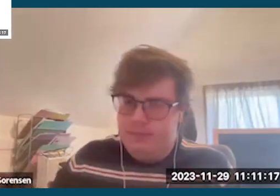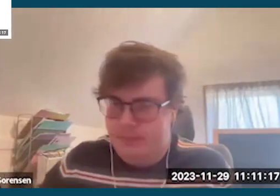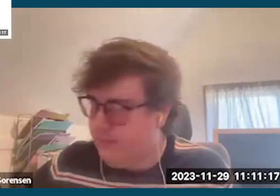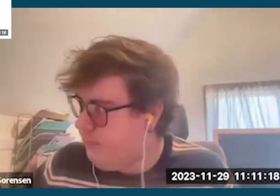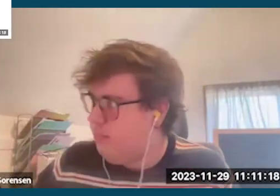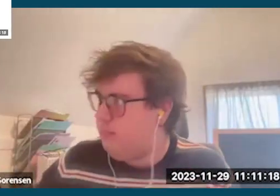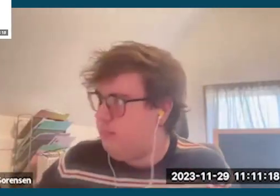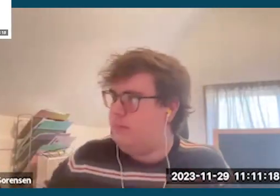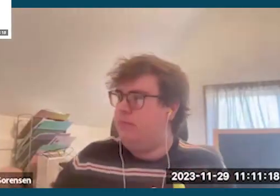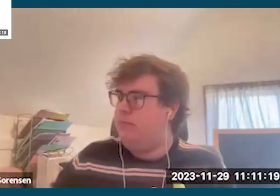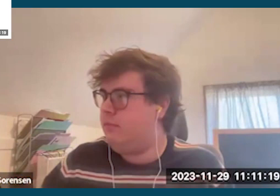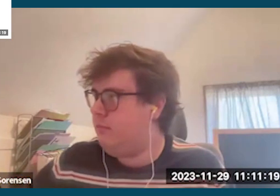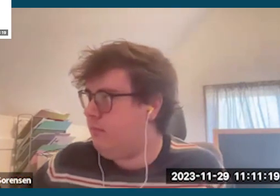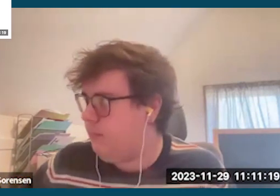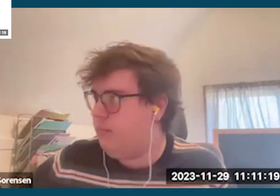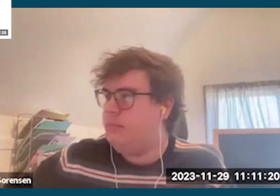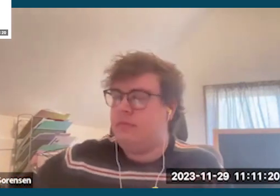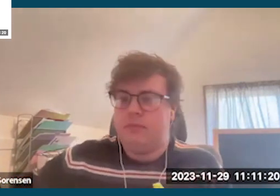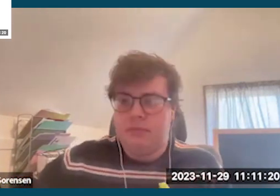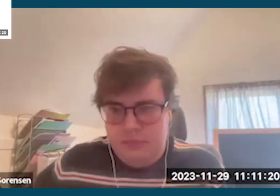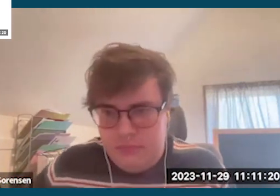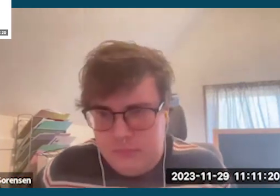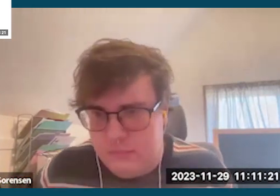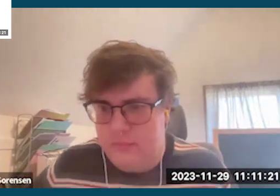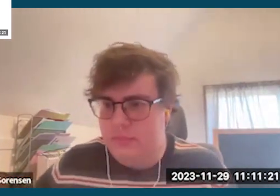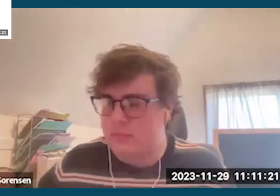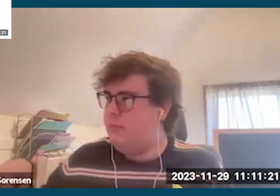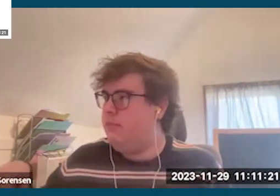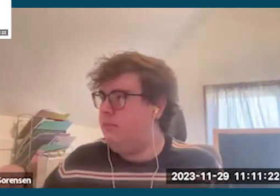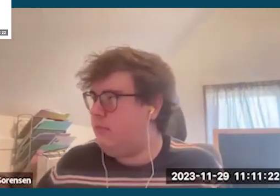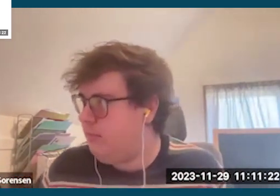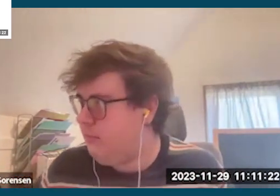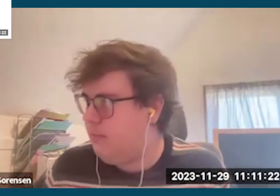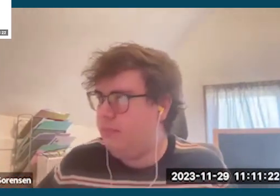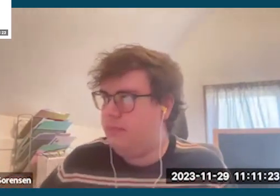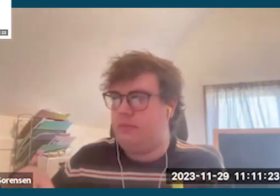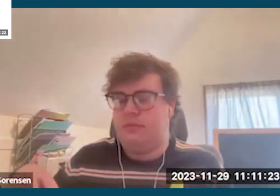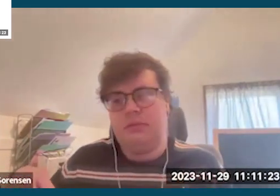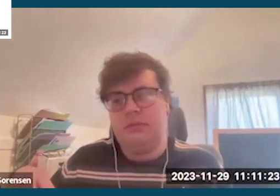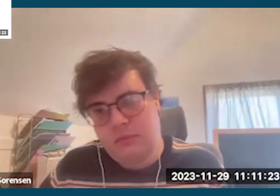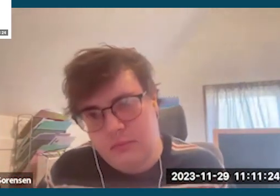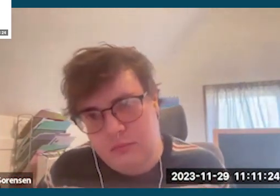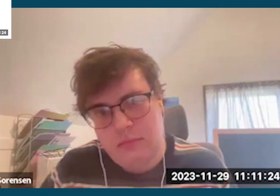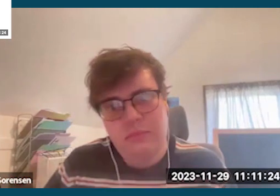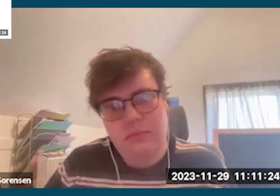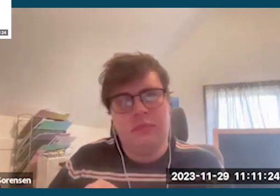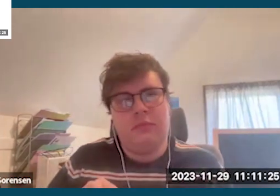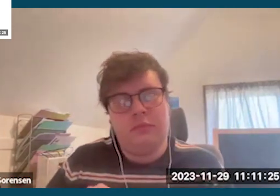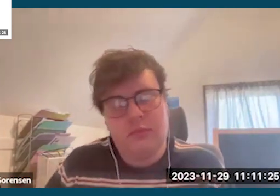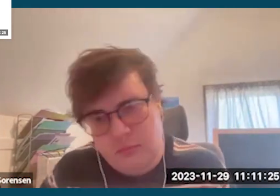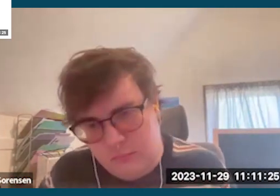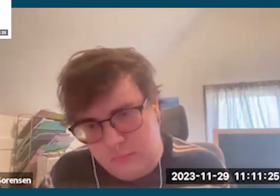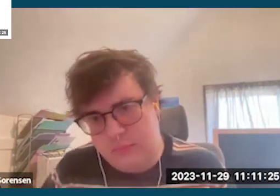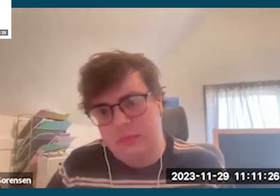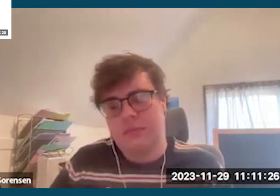It's so important to presume competence, which means to treat someone with the assumption that they are capable of understanding what's